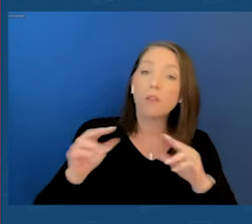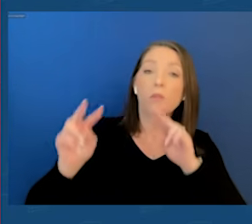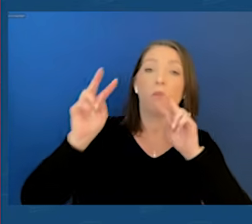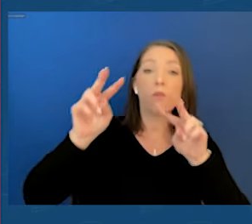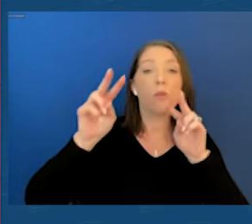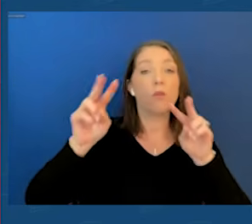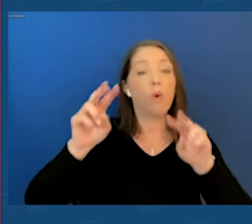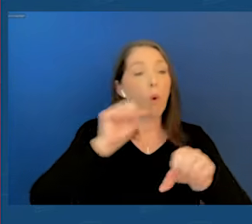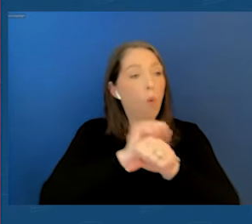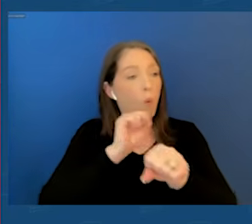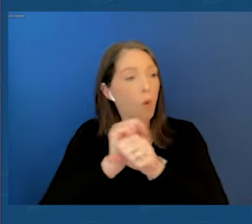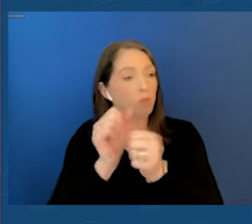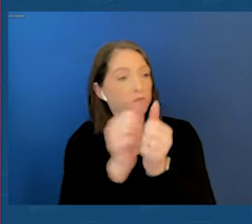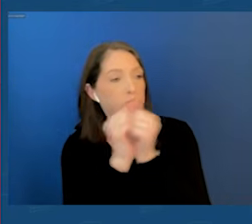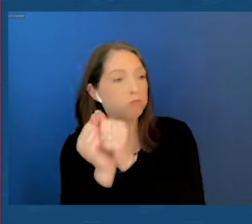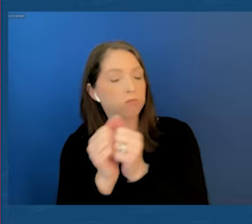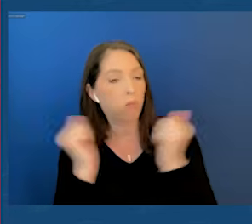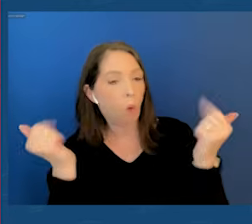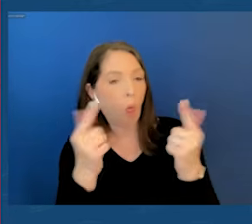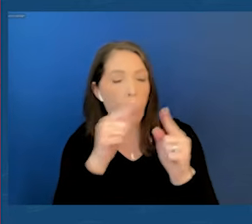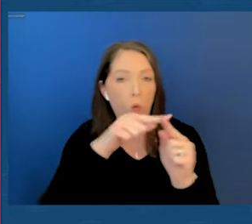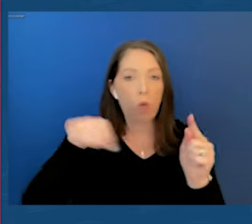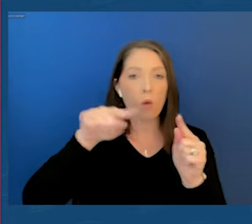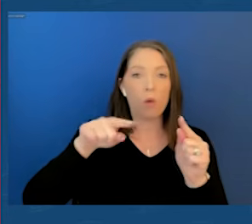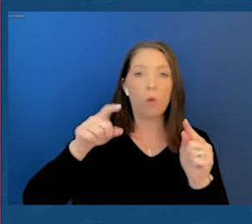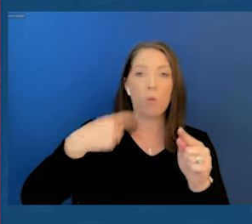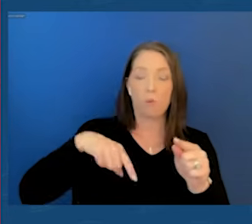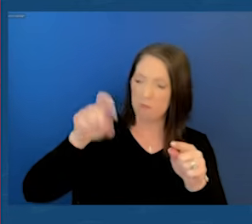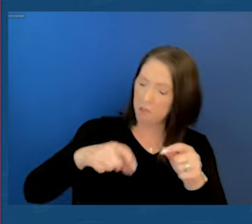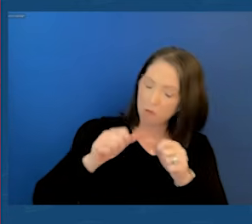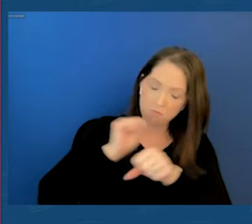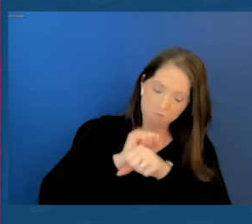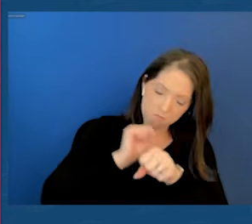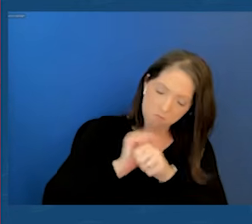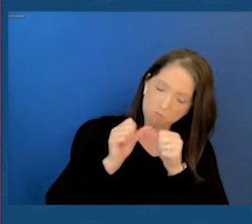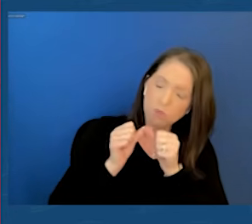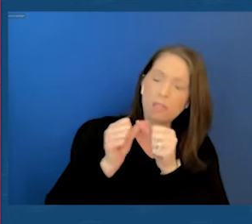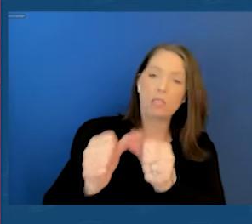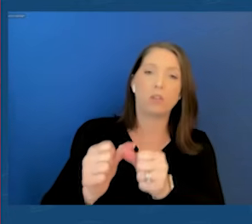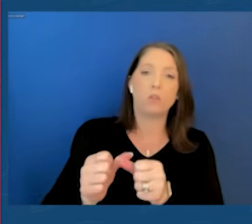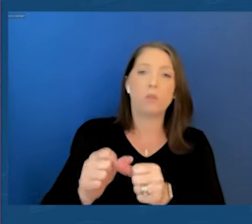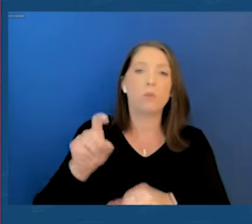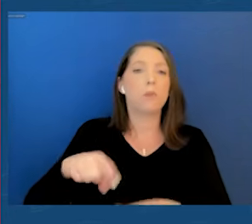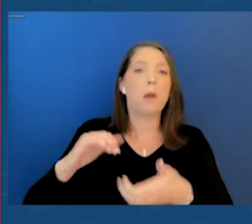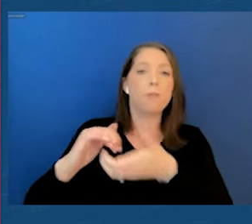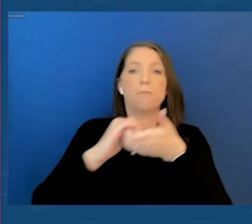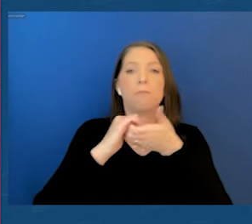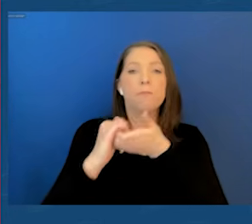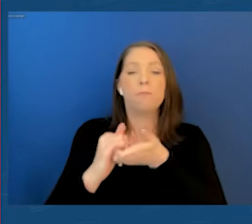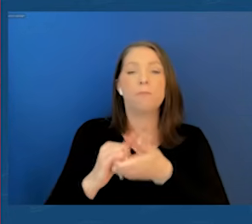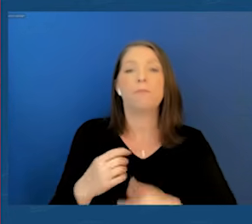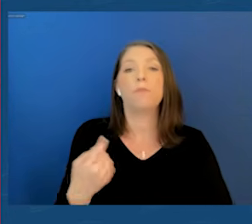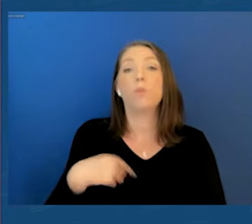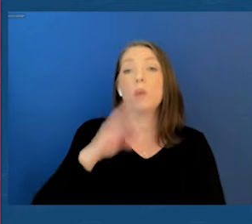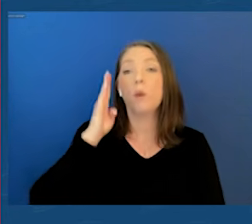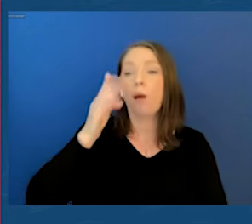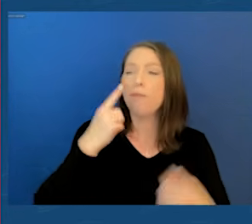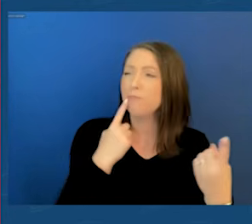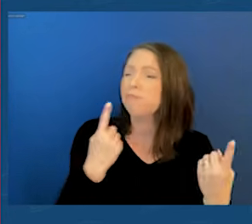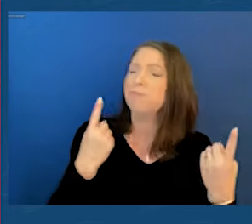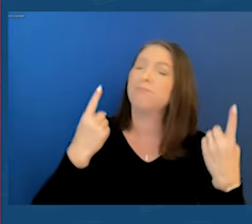because the work continues. We must go, and we must be united together. And we are going to prosper and uplift New